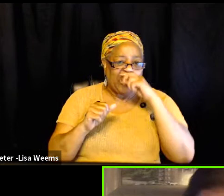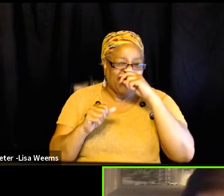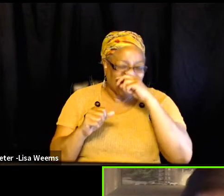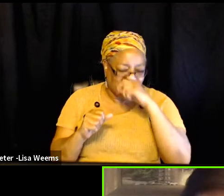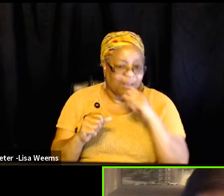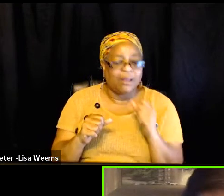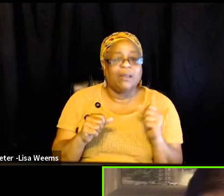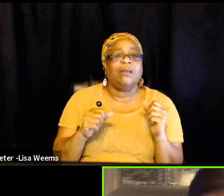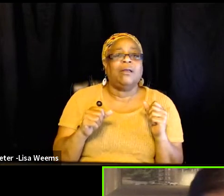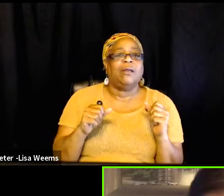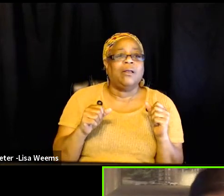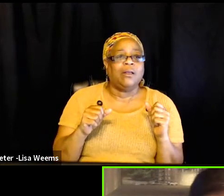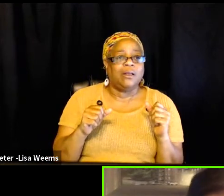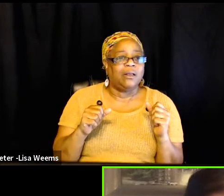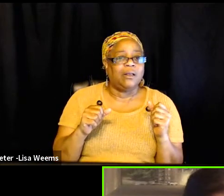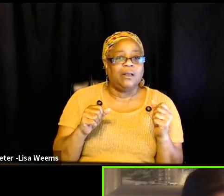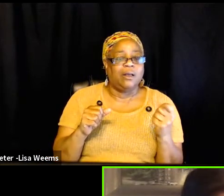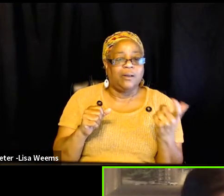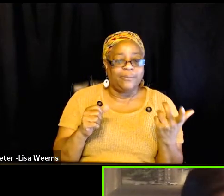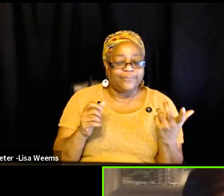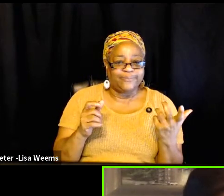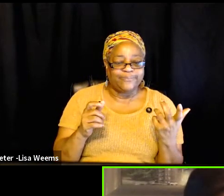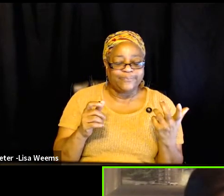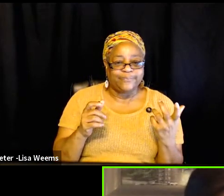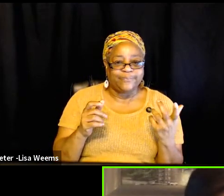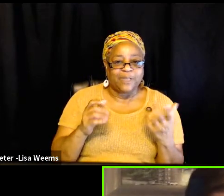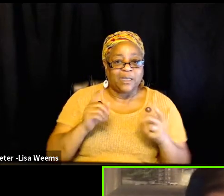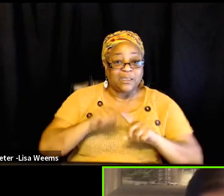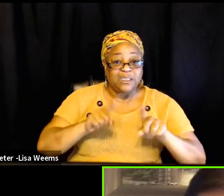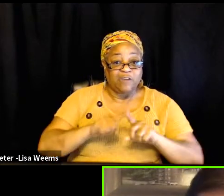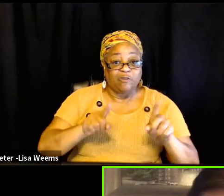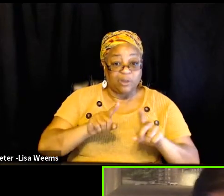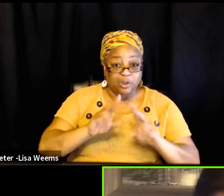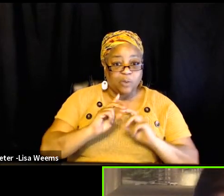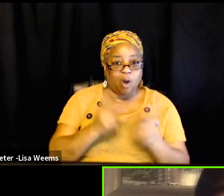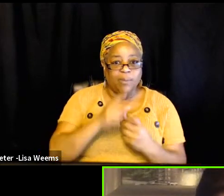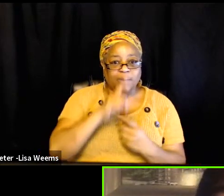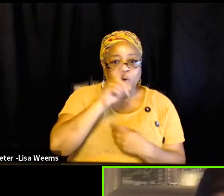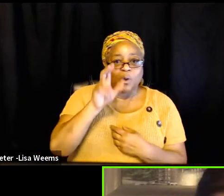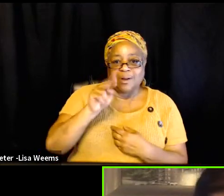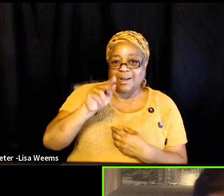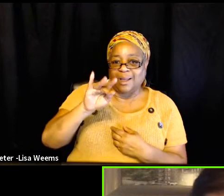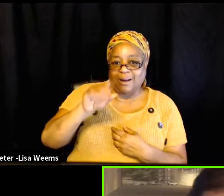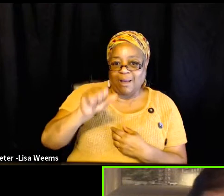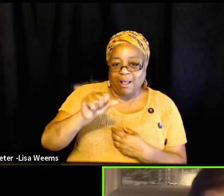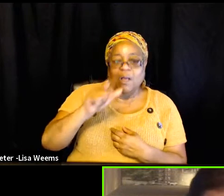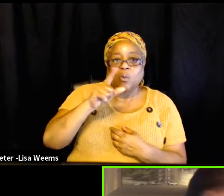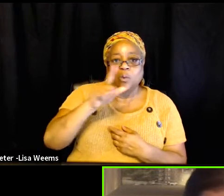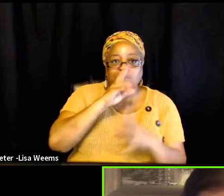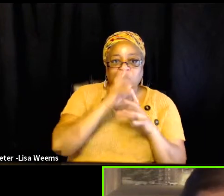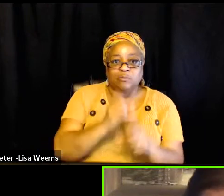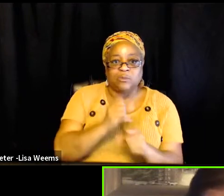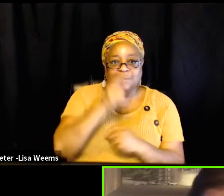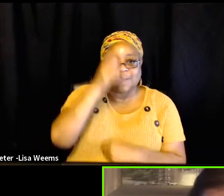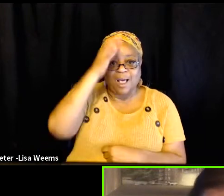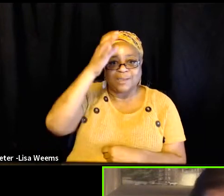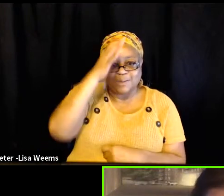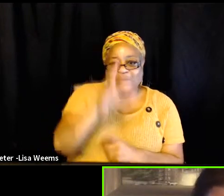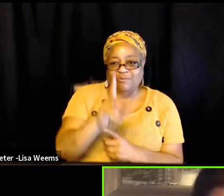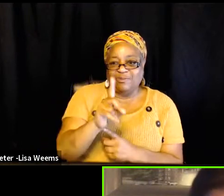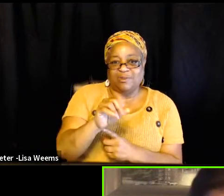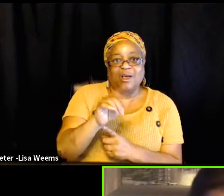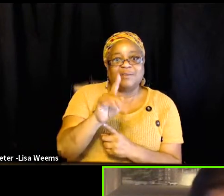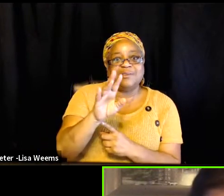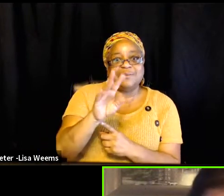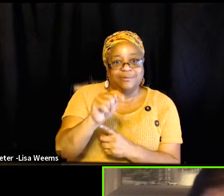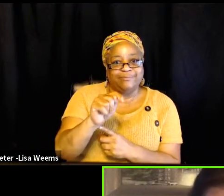of dust within the institution. When we worked with Xaviera Simmons, our work was